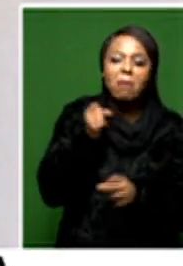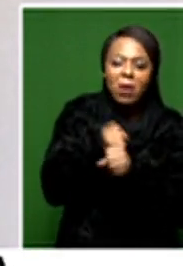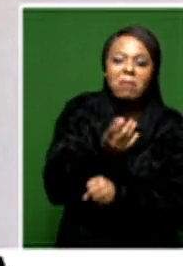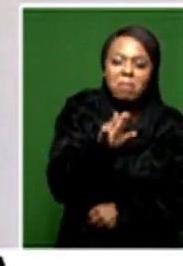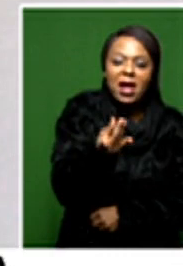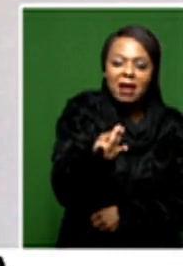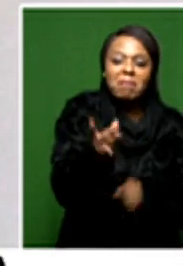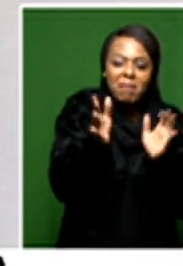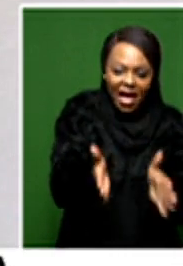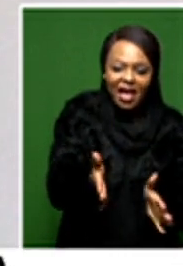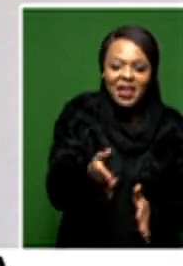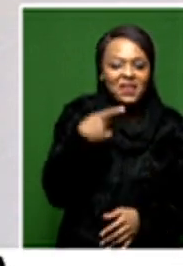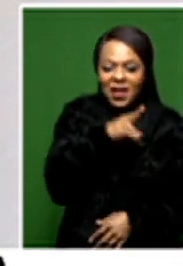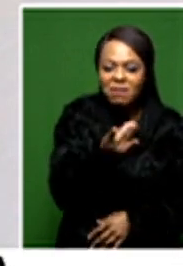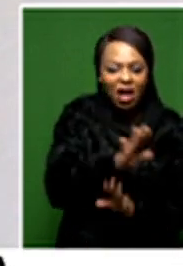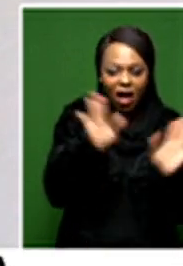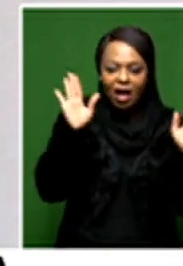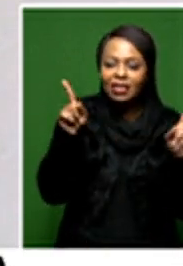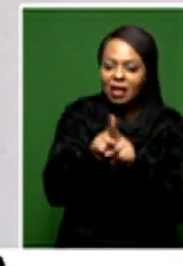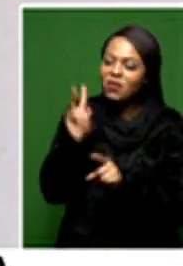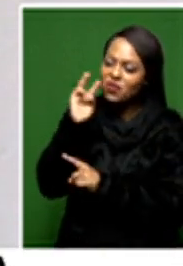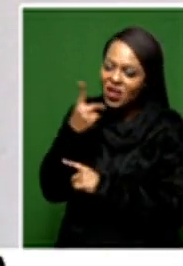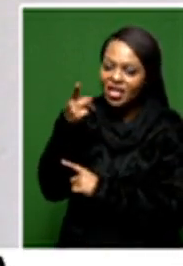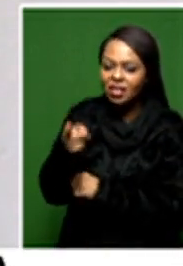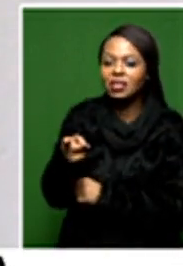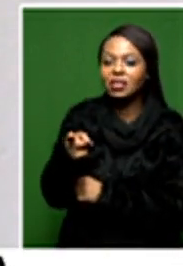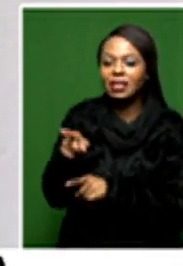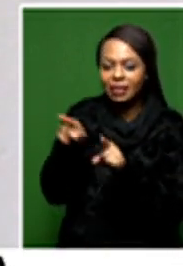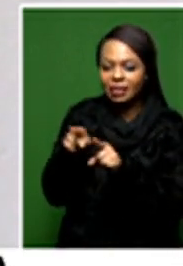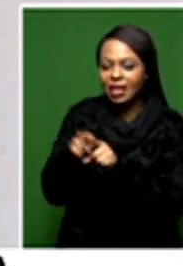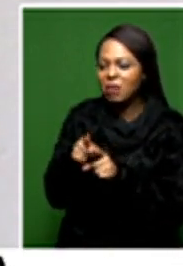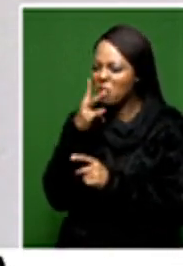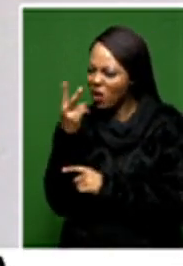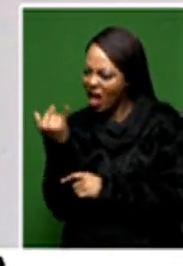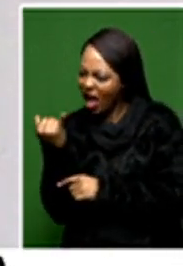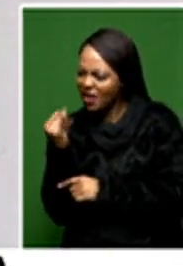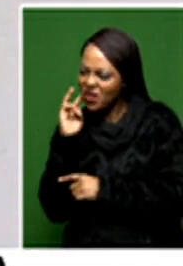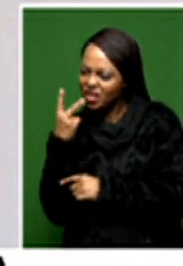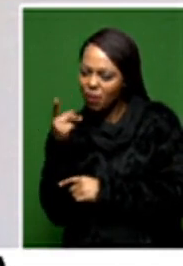want to eat meat, I'll taste a vegetable that tastes and looks like a vegetable.